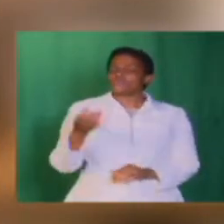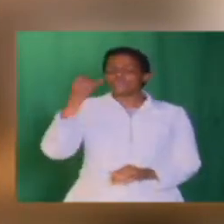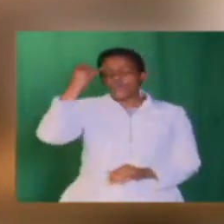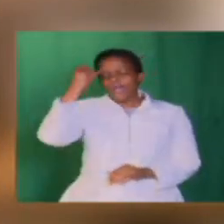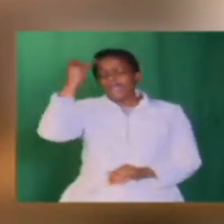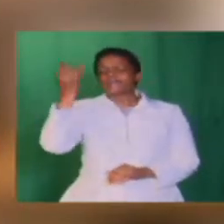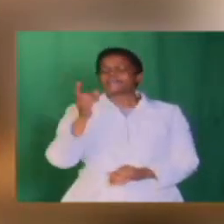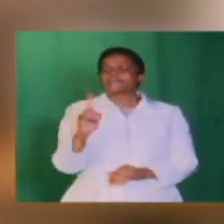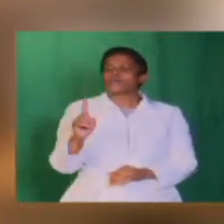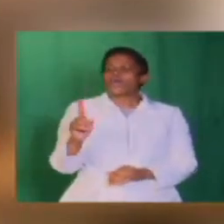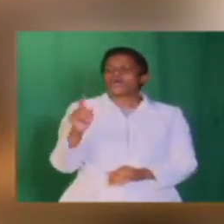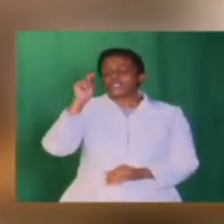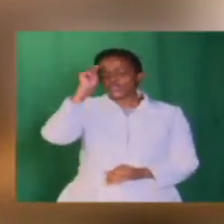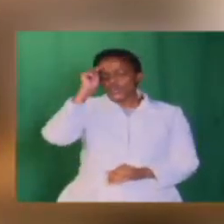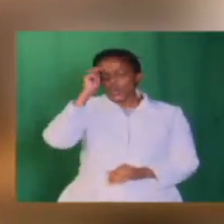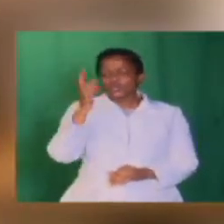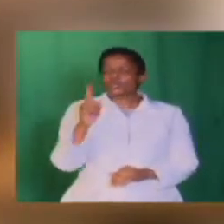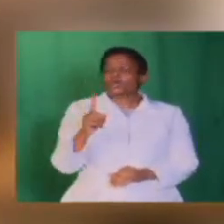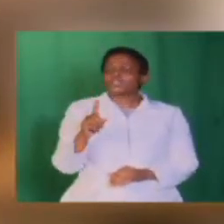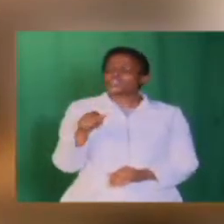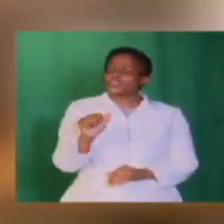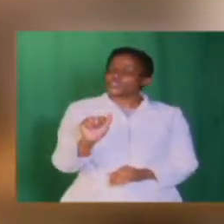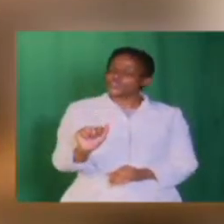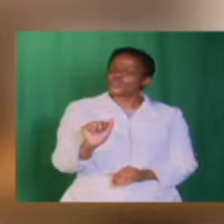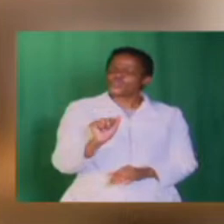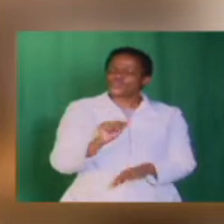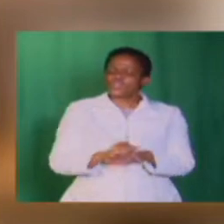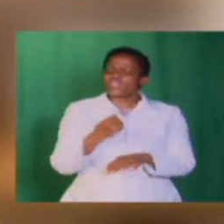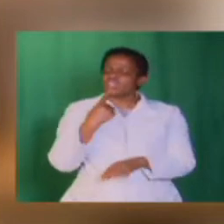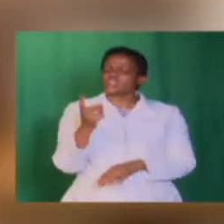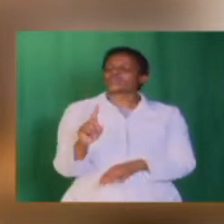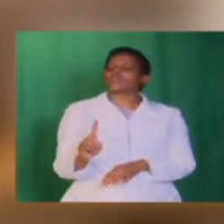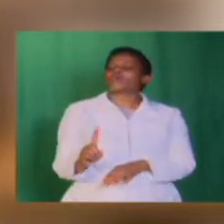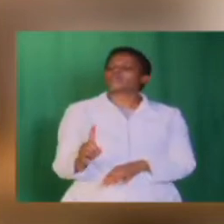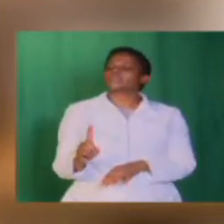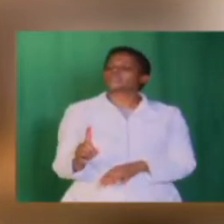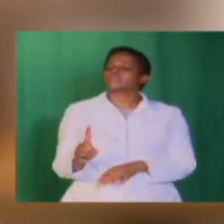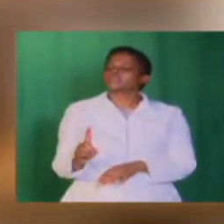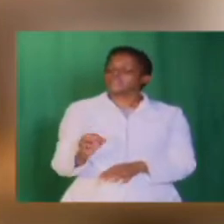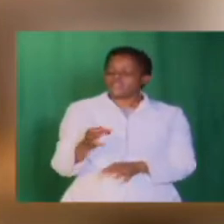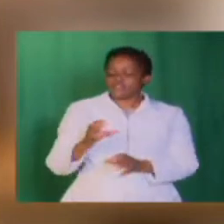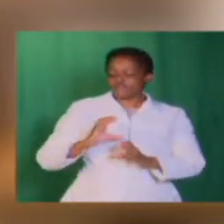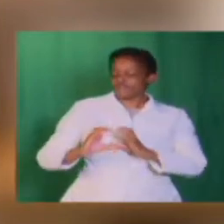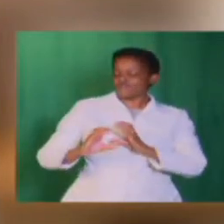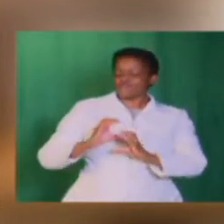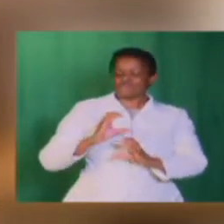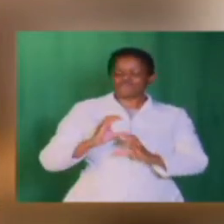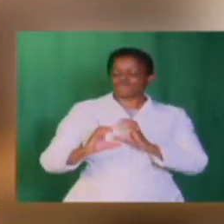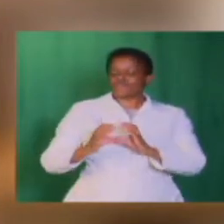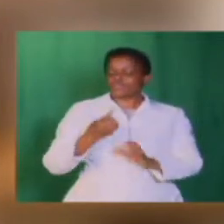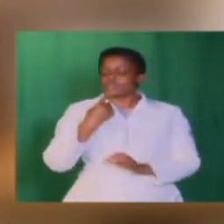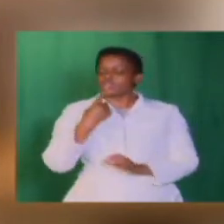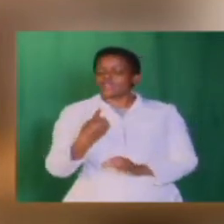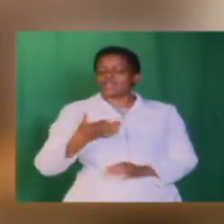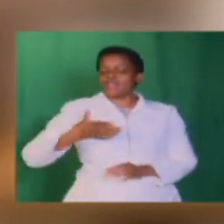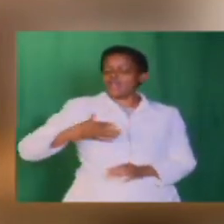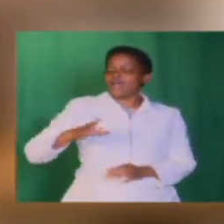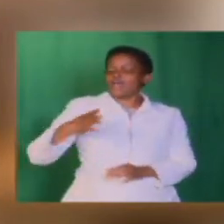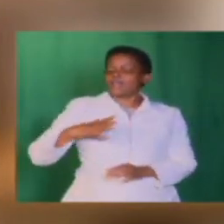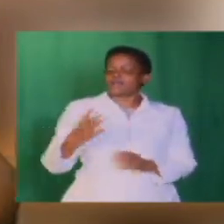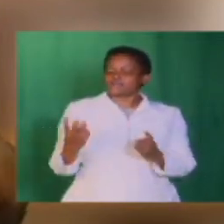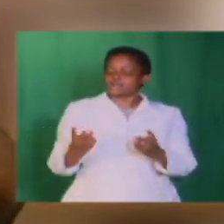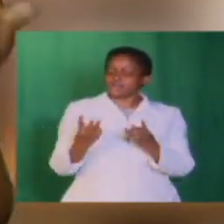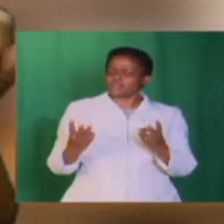can you say actually about that when you are trying to ensure that you are also expressing your opinion about